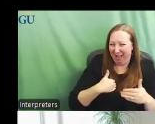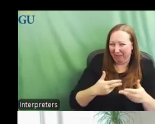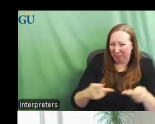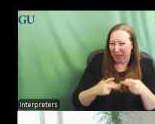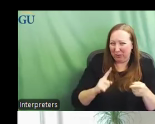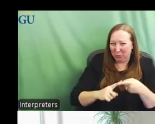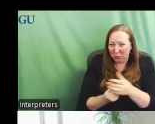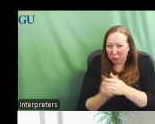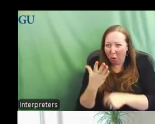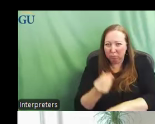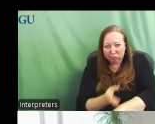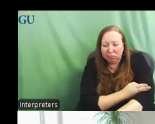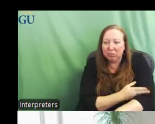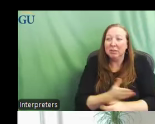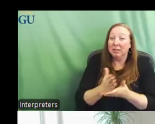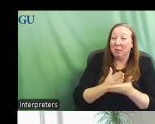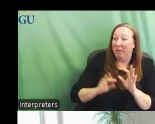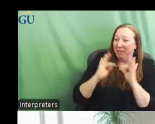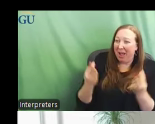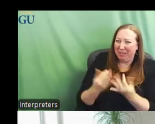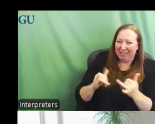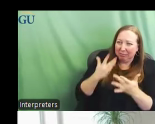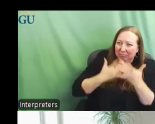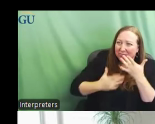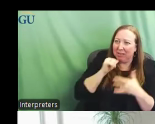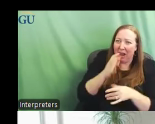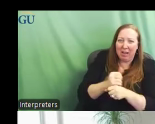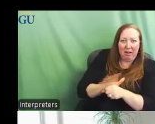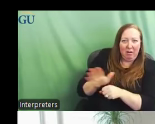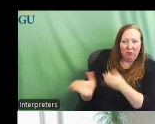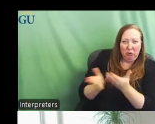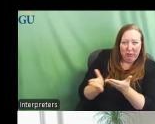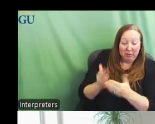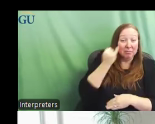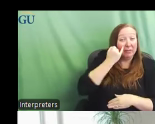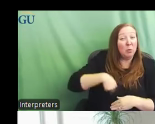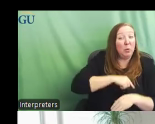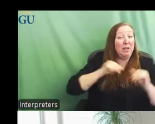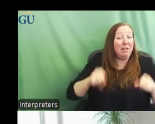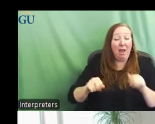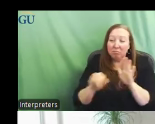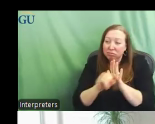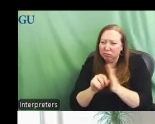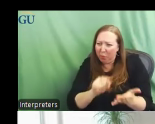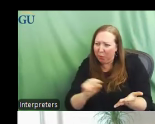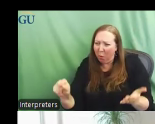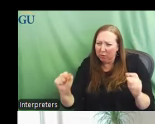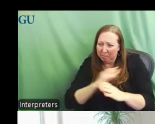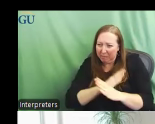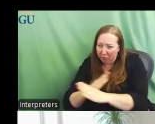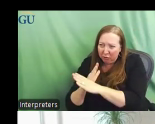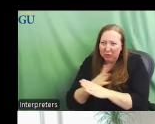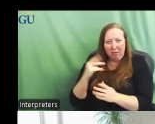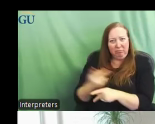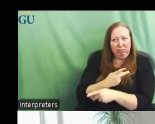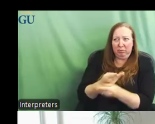being underserved that if we can identify what these barriers are and think of potential solutions, maybe we can engage